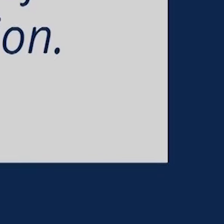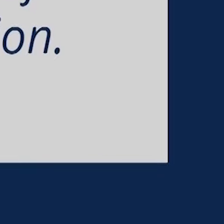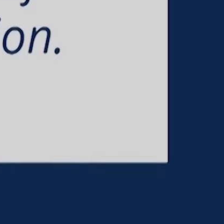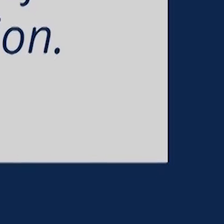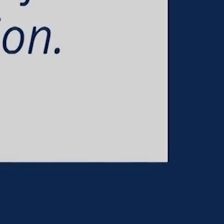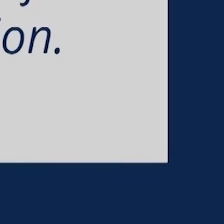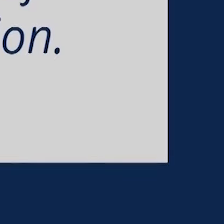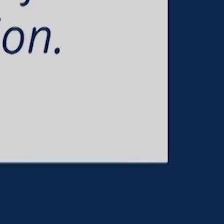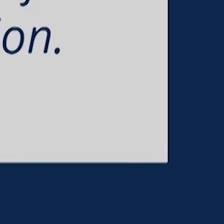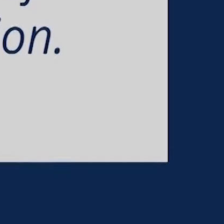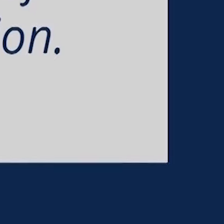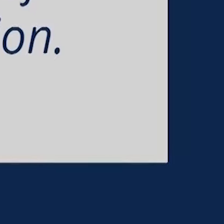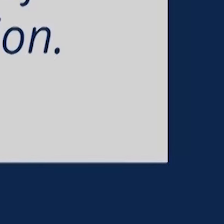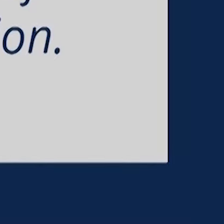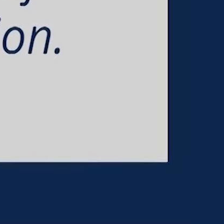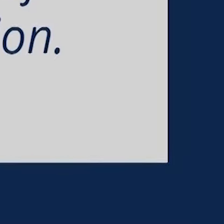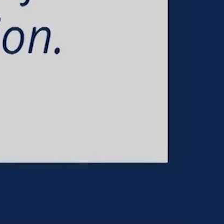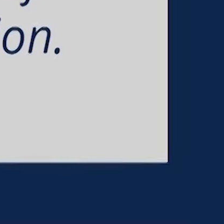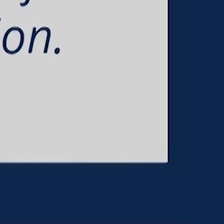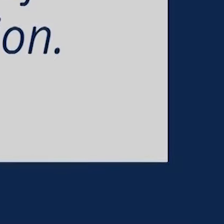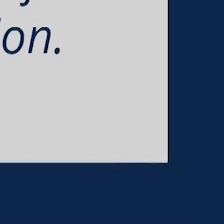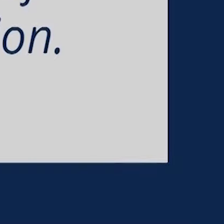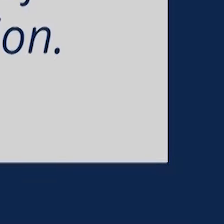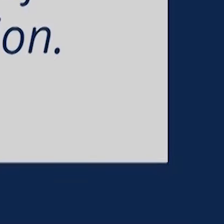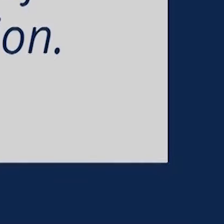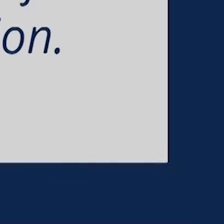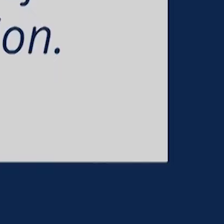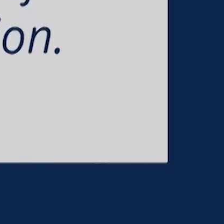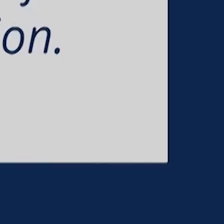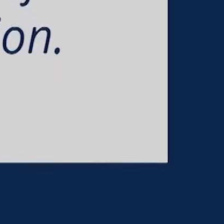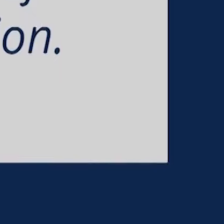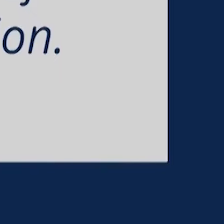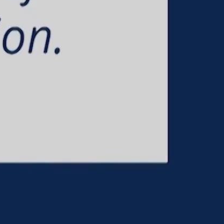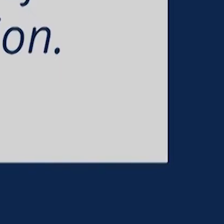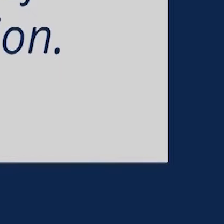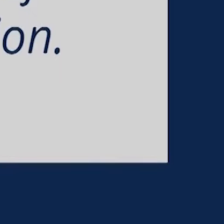nyina e de agu obi anim ana nipa wafo mu no anim ni nyina